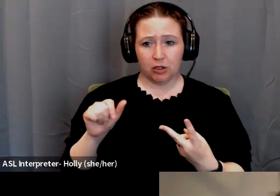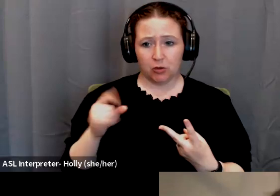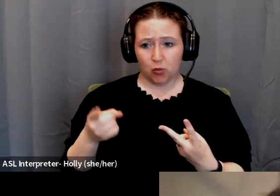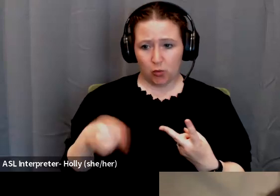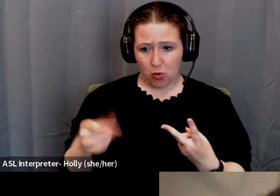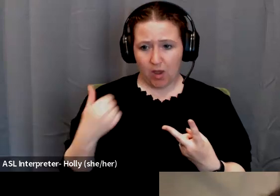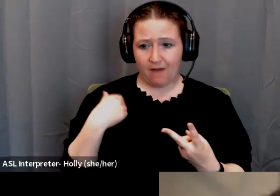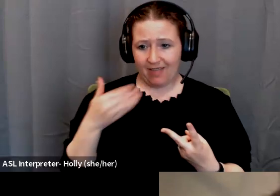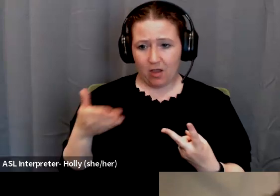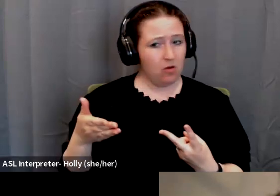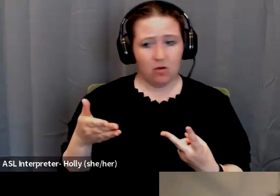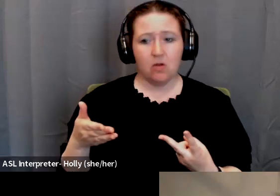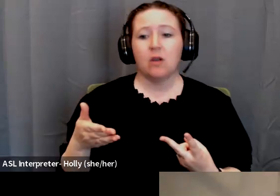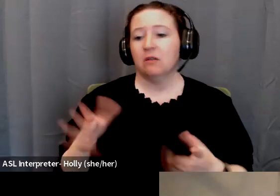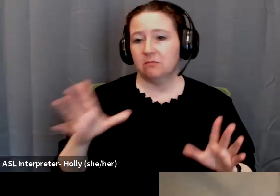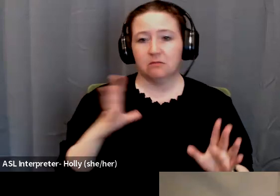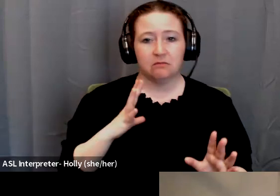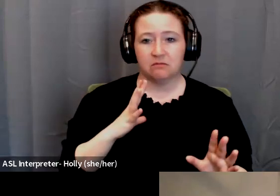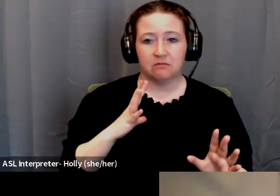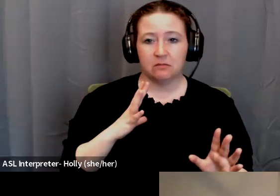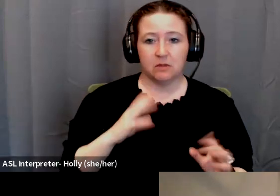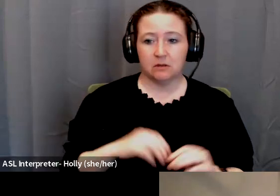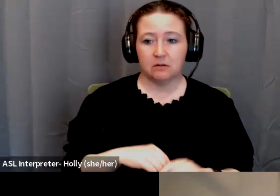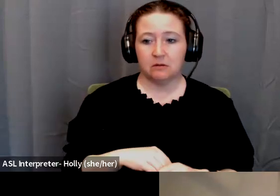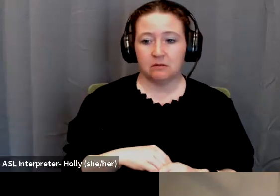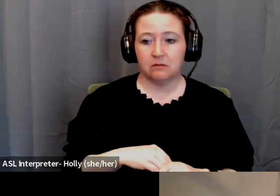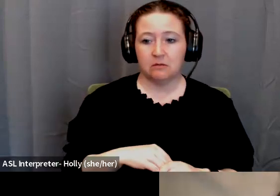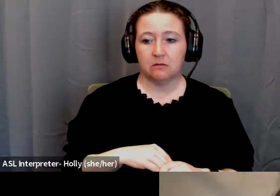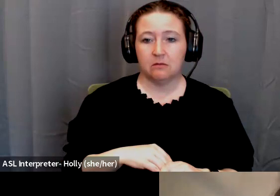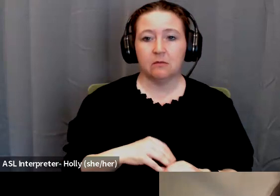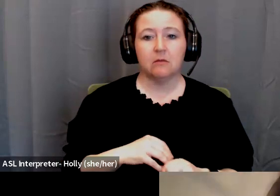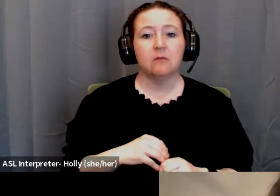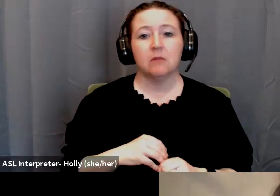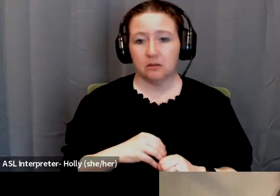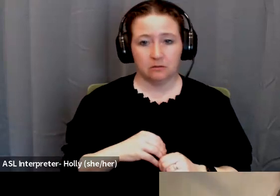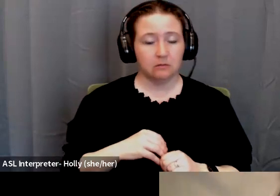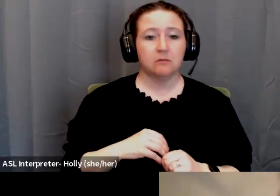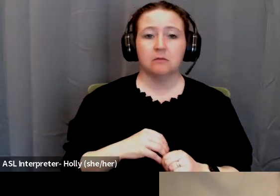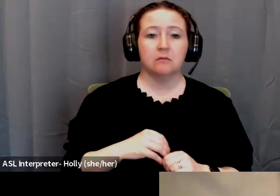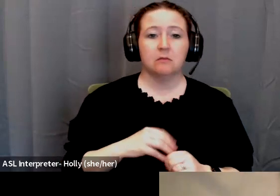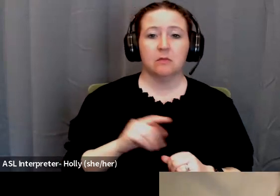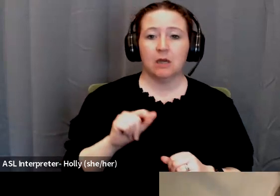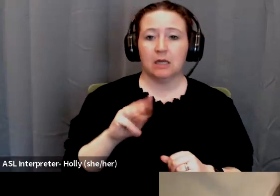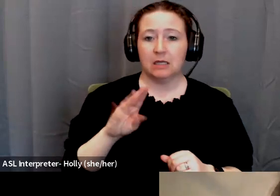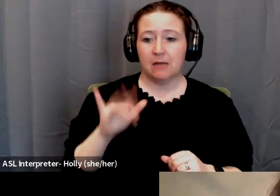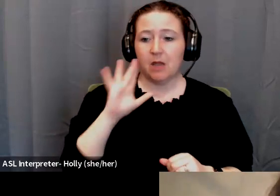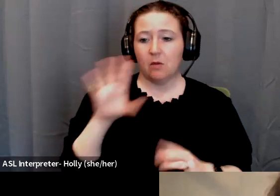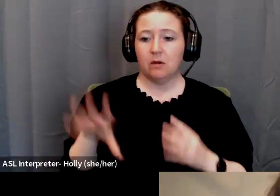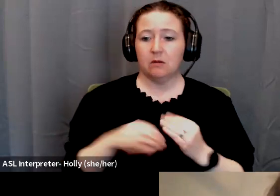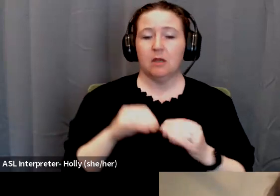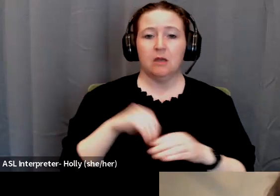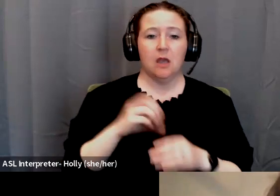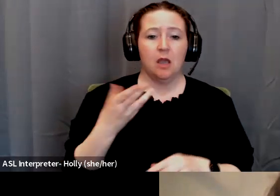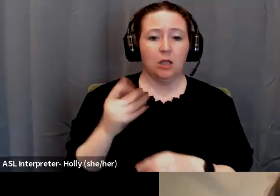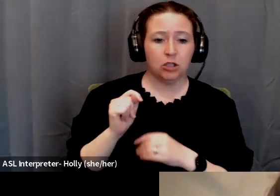there. It's okay. It's okay. I do wanna... Also, I'm going to put in the chat as